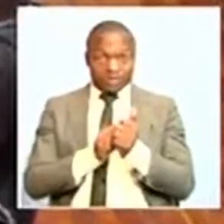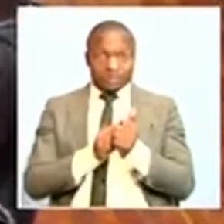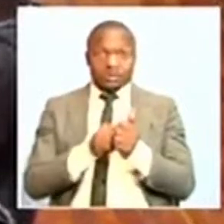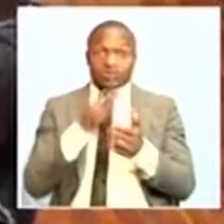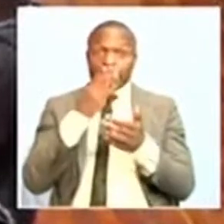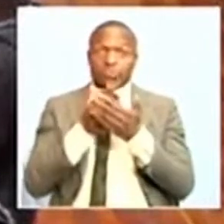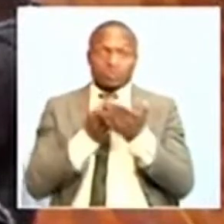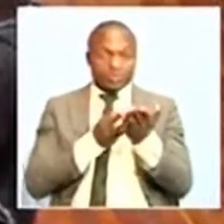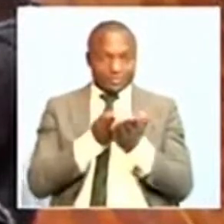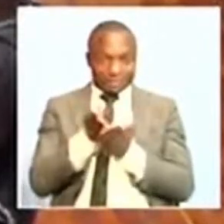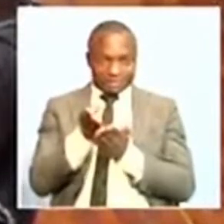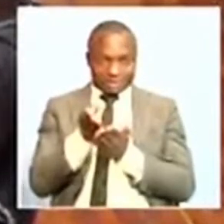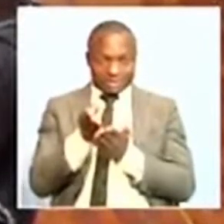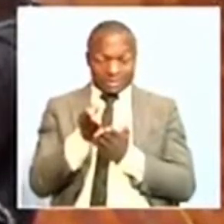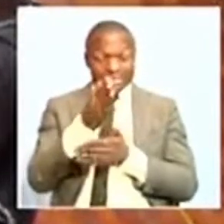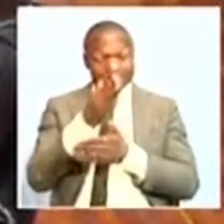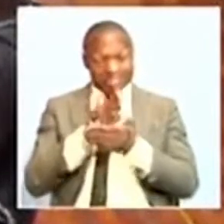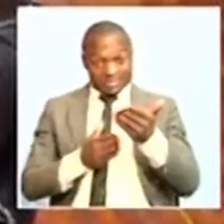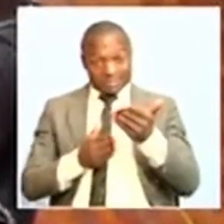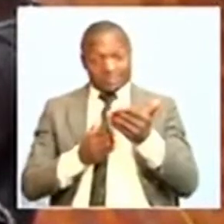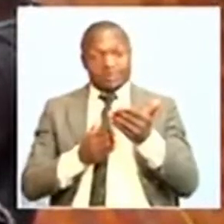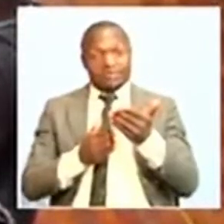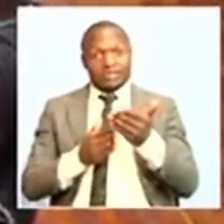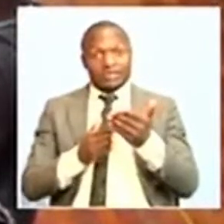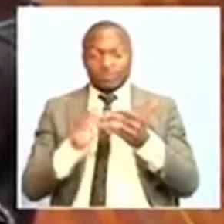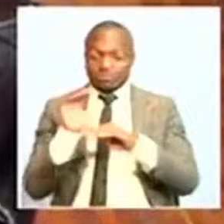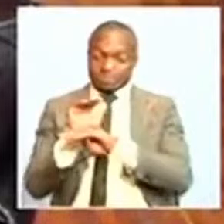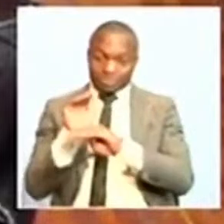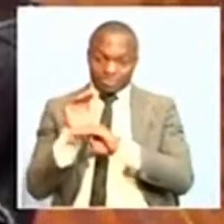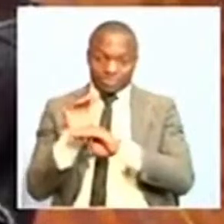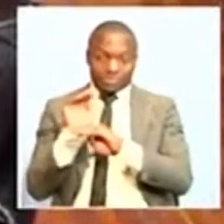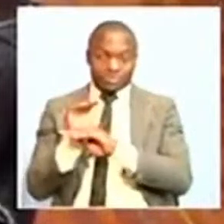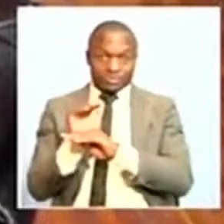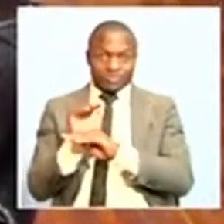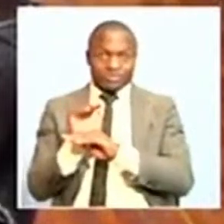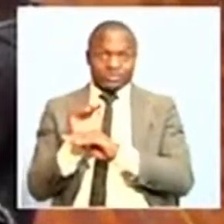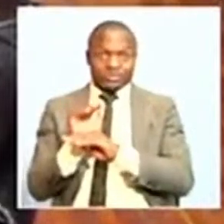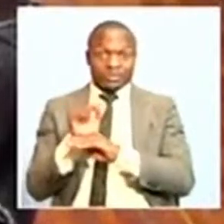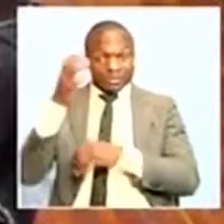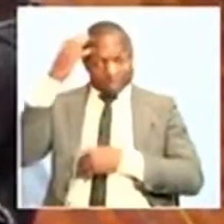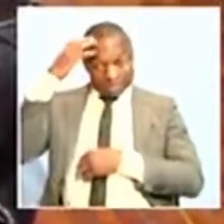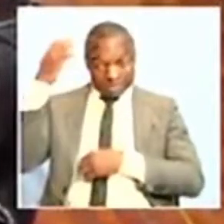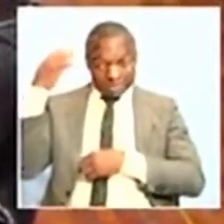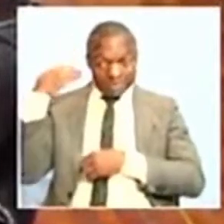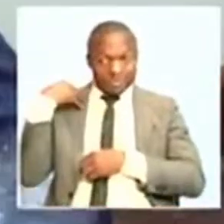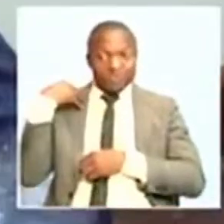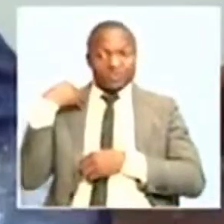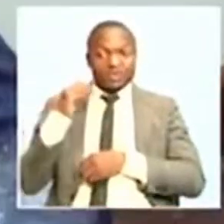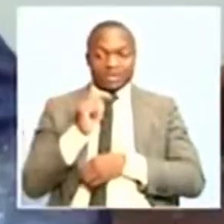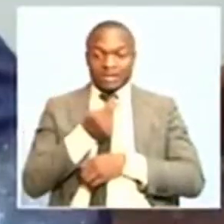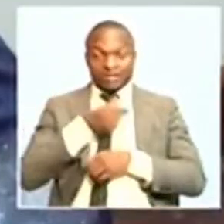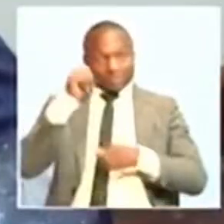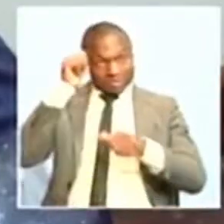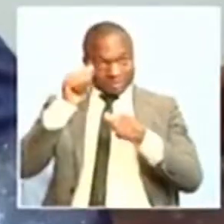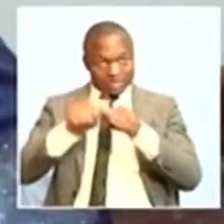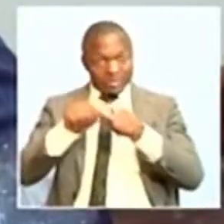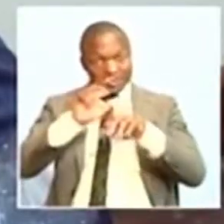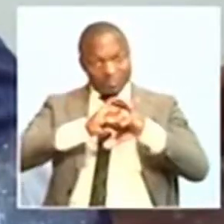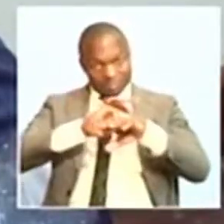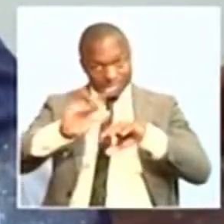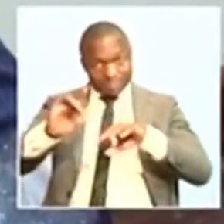good faith, some of which were just comments, which as an office we agree with. In the absence